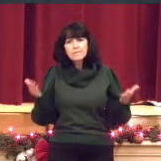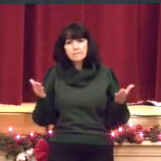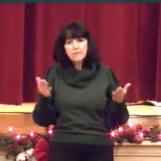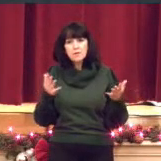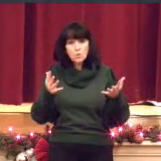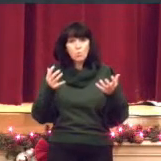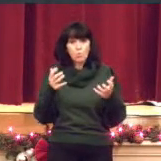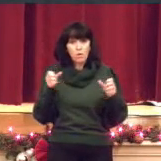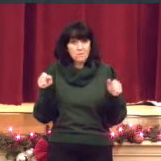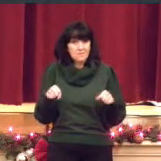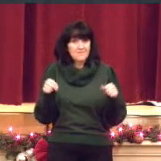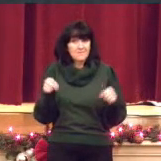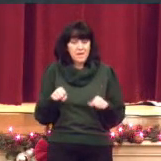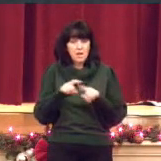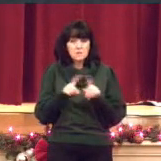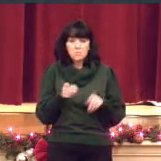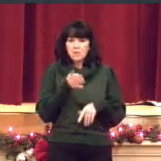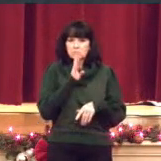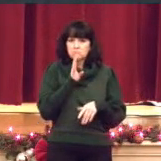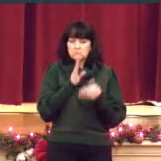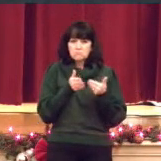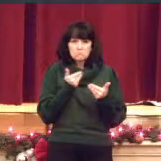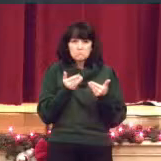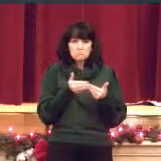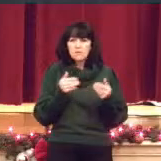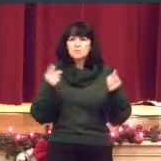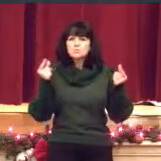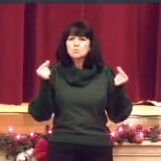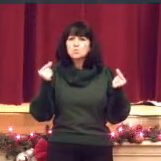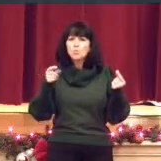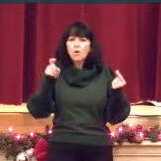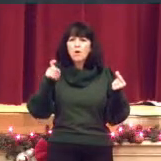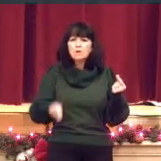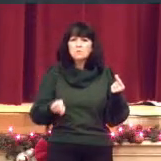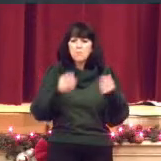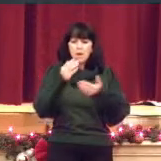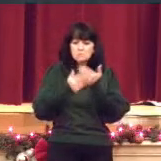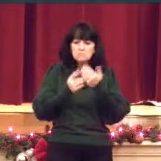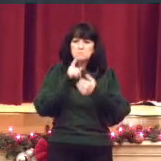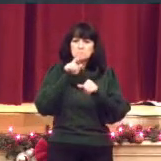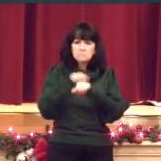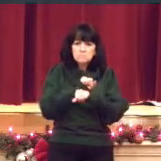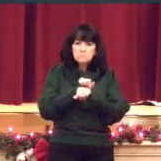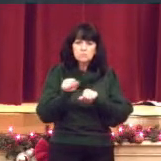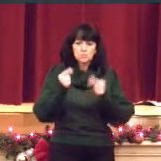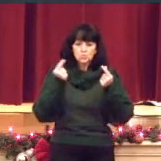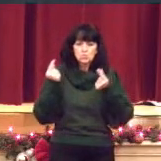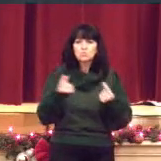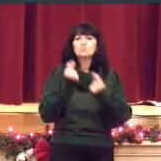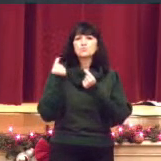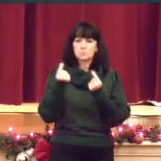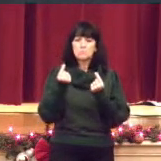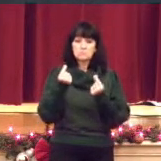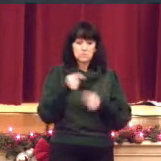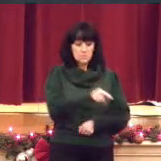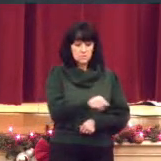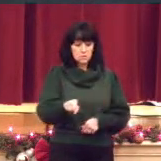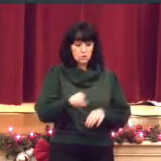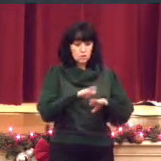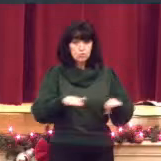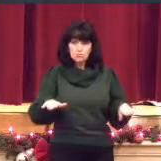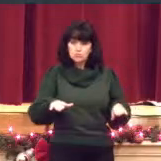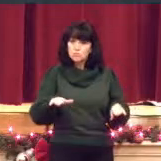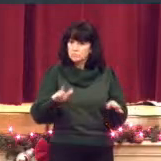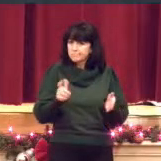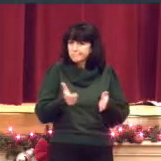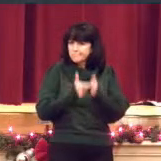pieces that we're missing. And I would say, one, we have to have higher expectations of all our children. Right. We know that they can do it, and